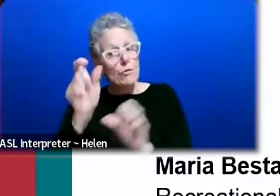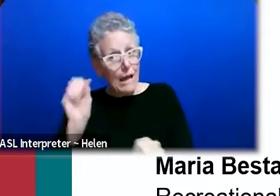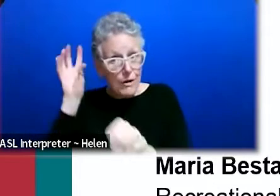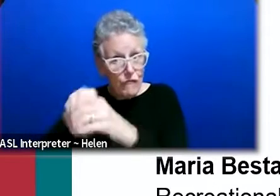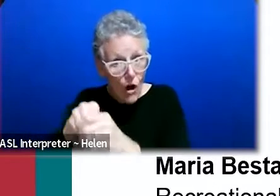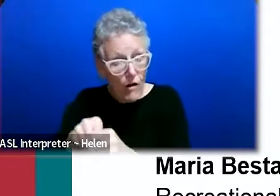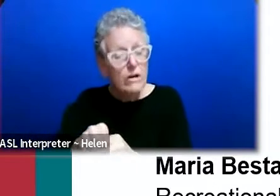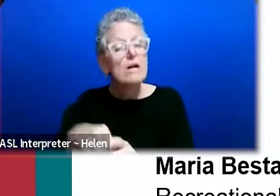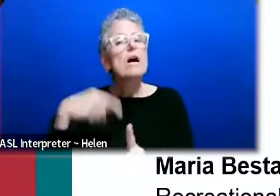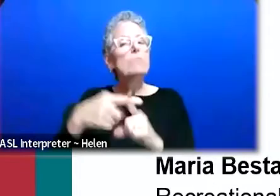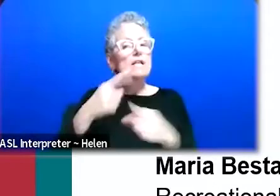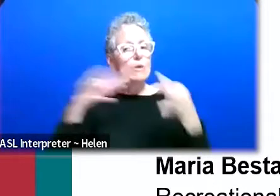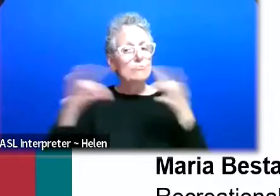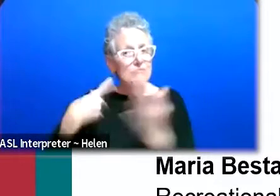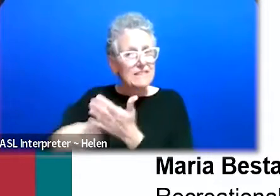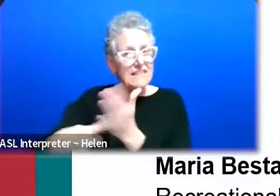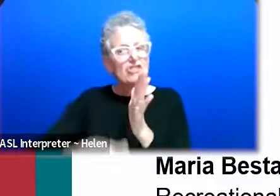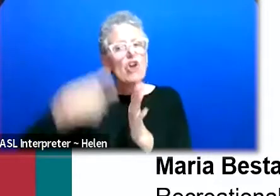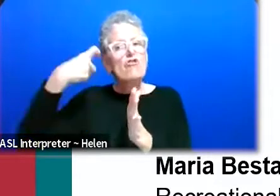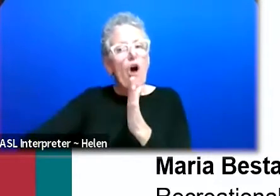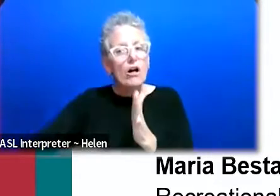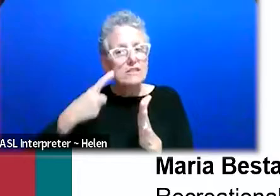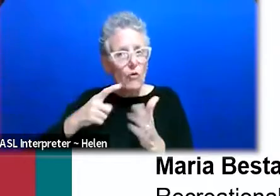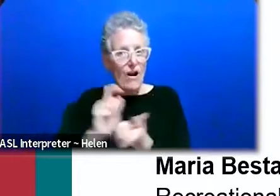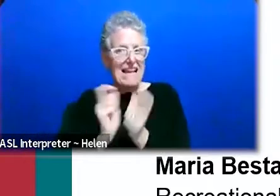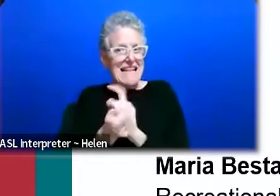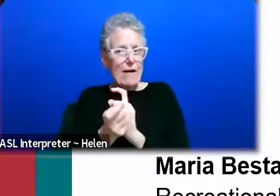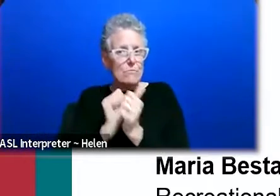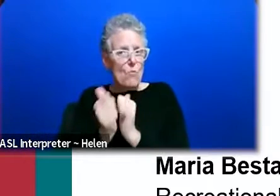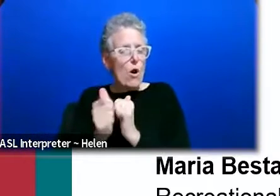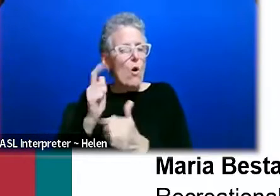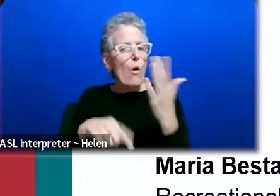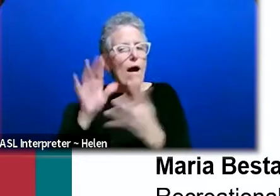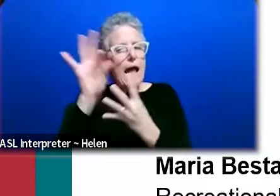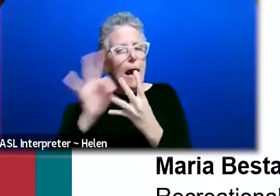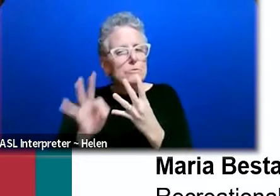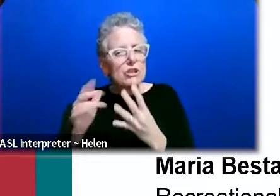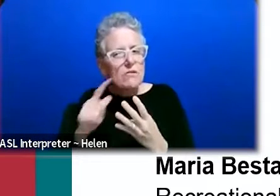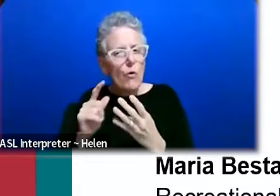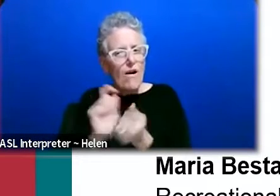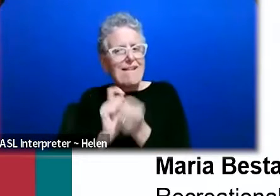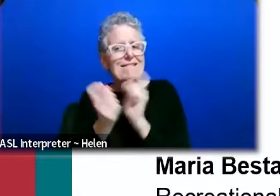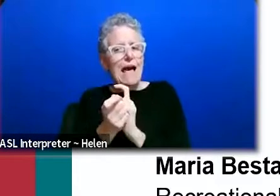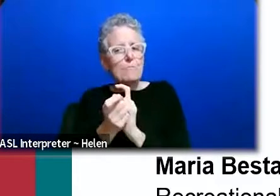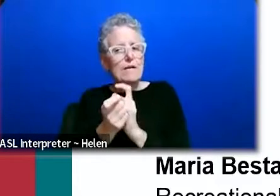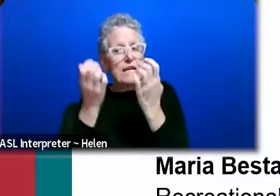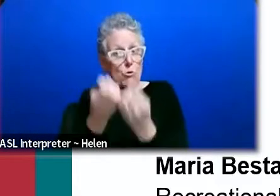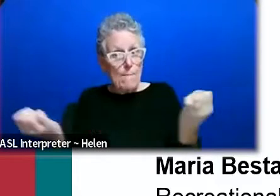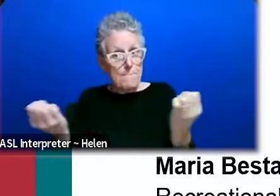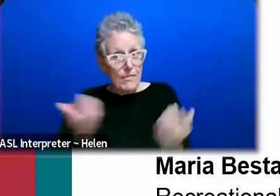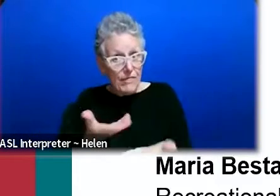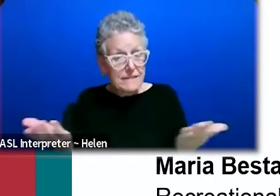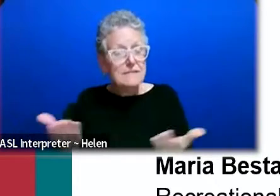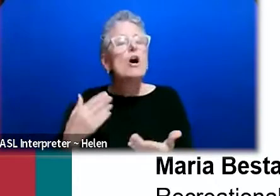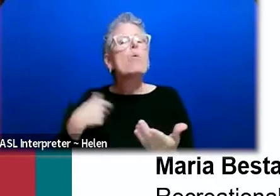some of the costs associated with adaptive sports and what options are available for adaptive equipment. And then we'll also